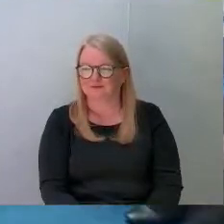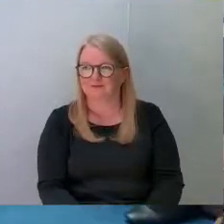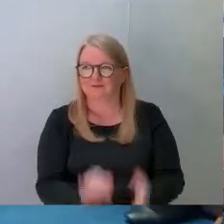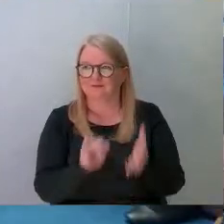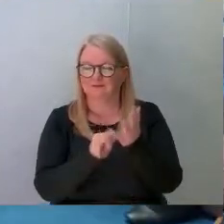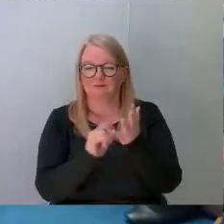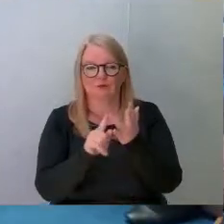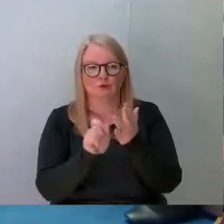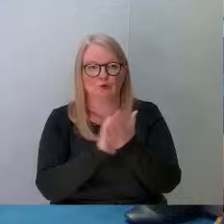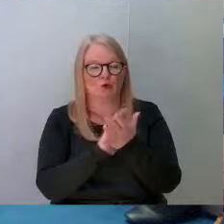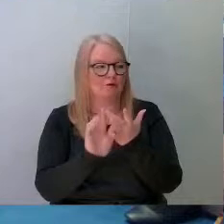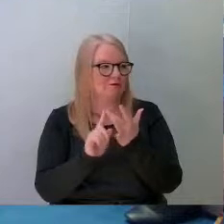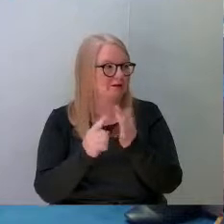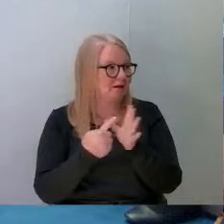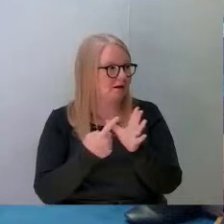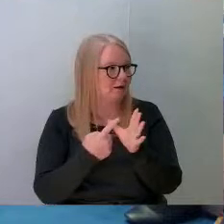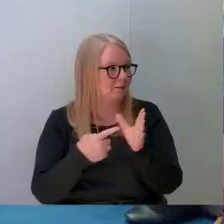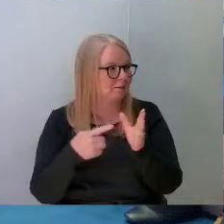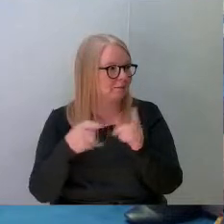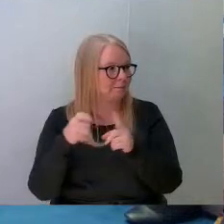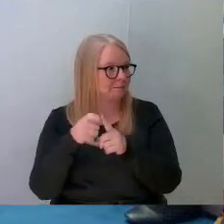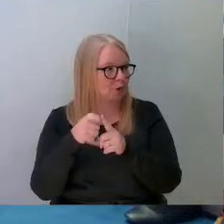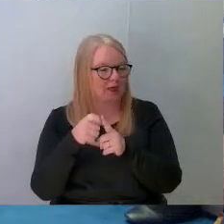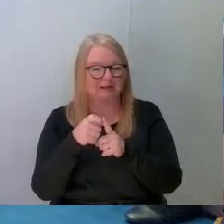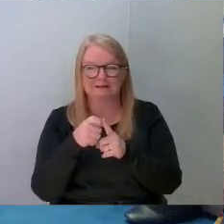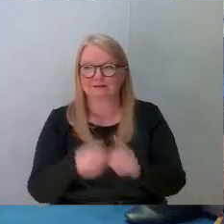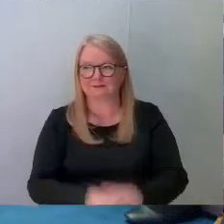Sophia Pouliasis.